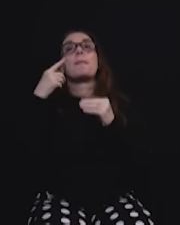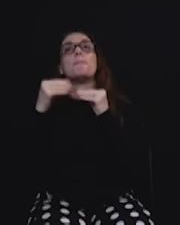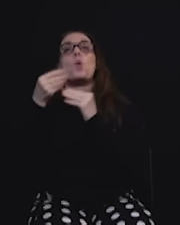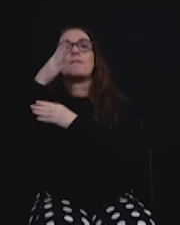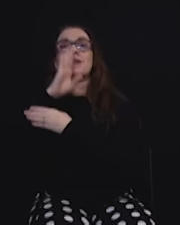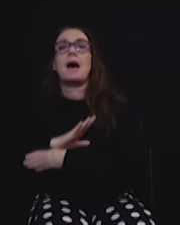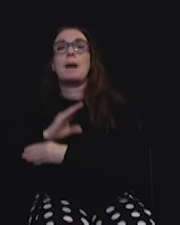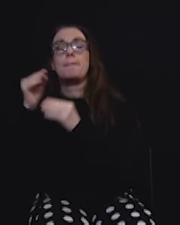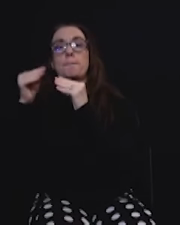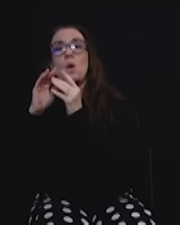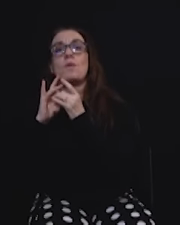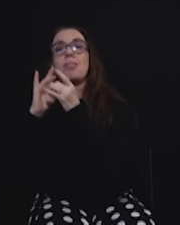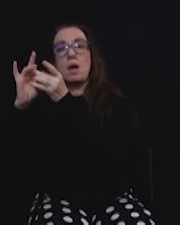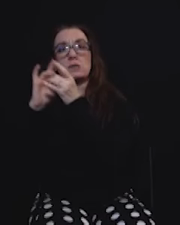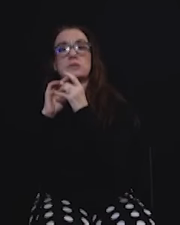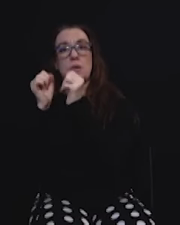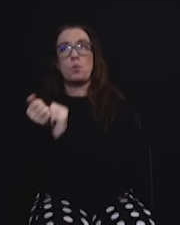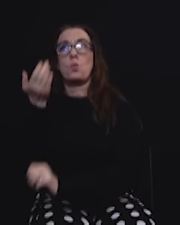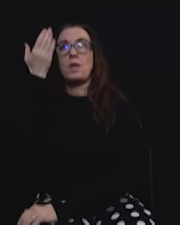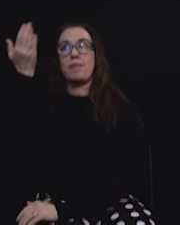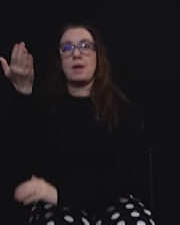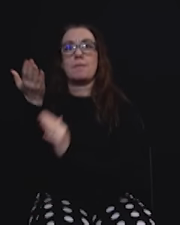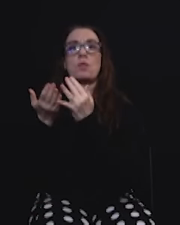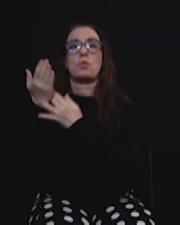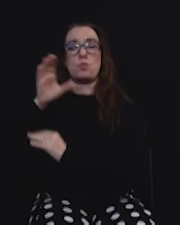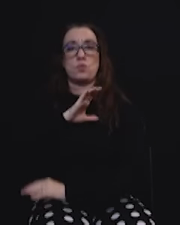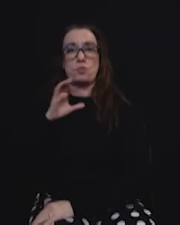in relationship with him through Christ.